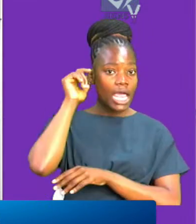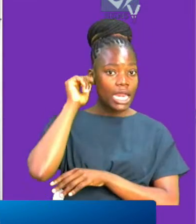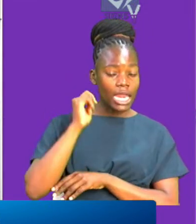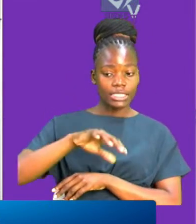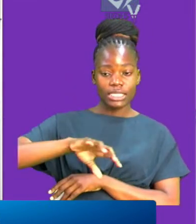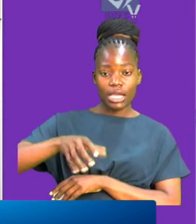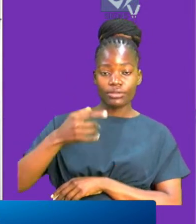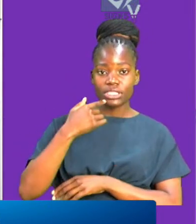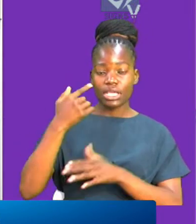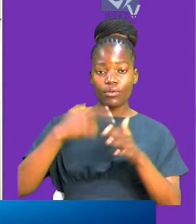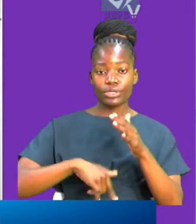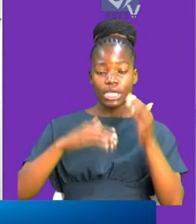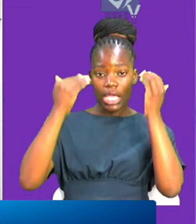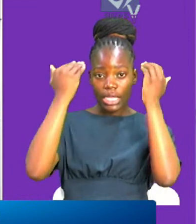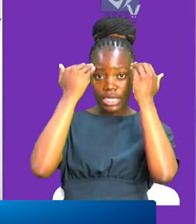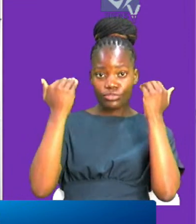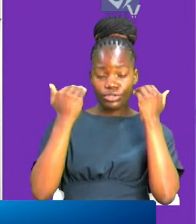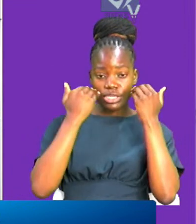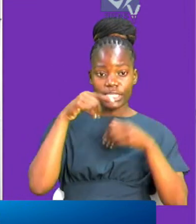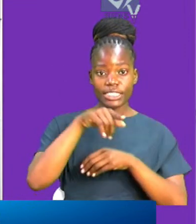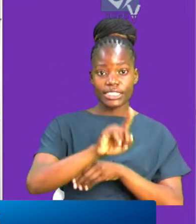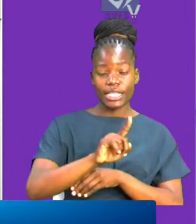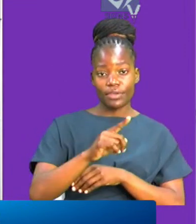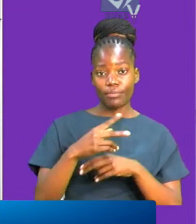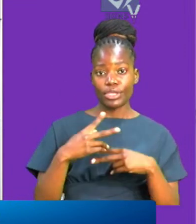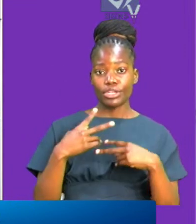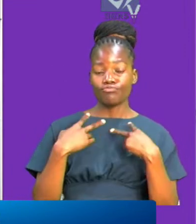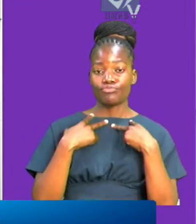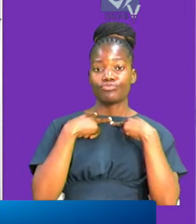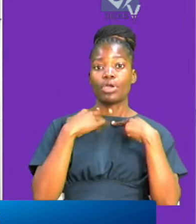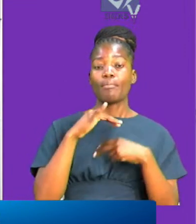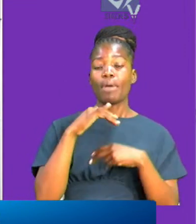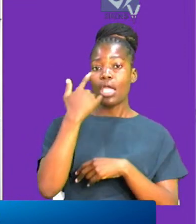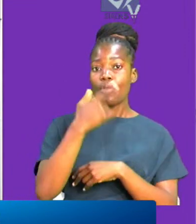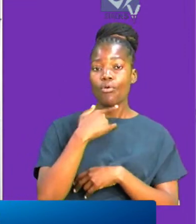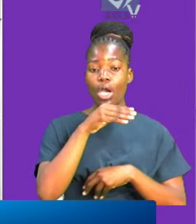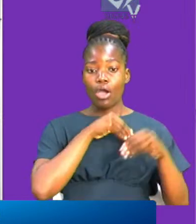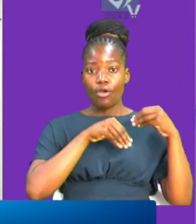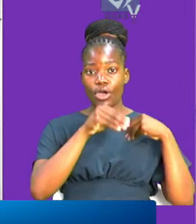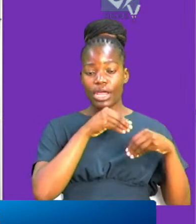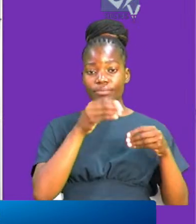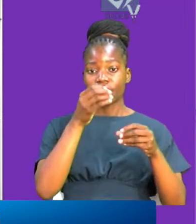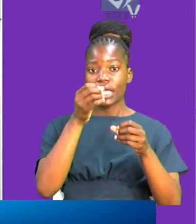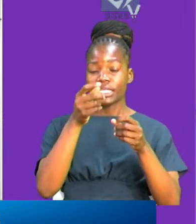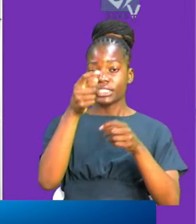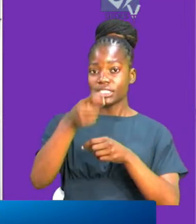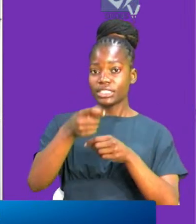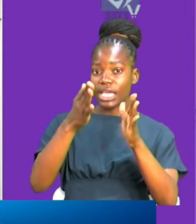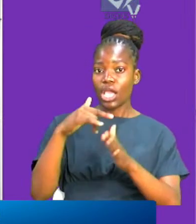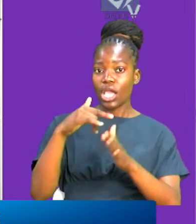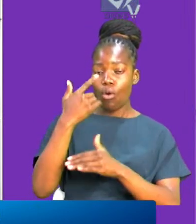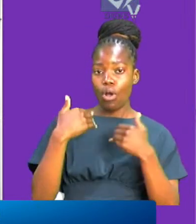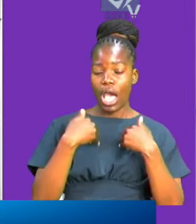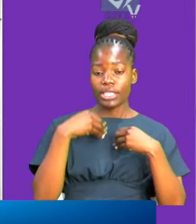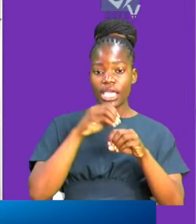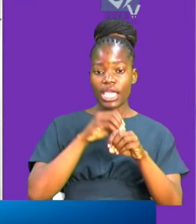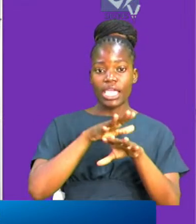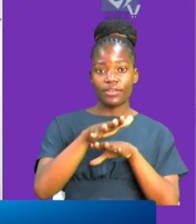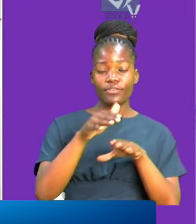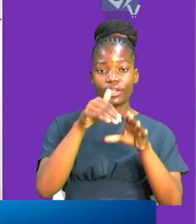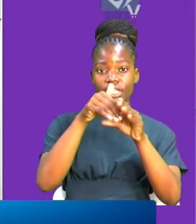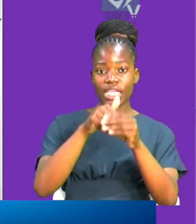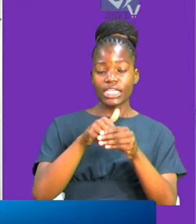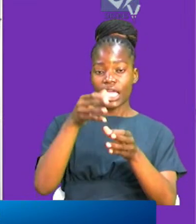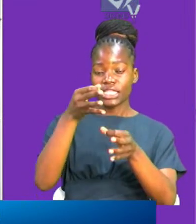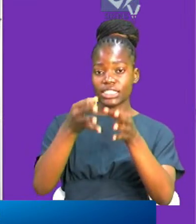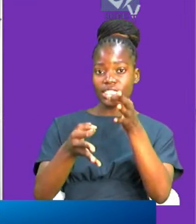however, maintained that the judiciary has been taken hostage by corrupt judges that have deep-seated influence in the corridors